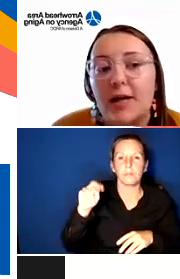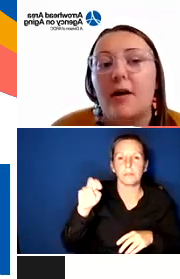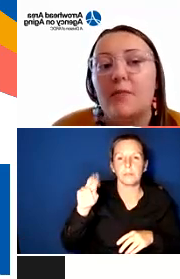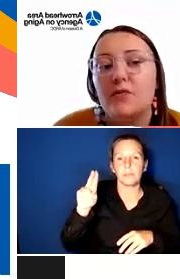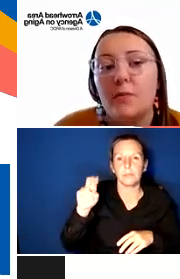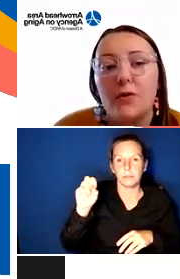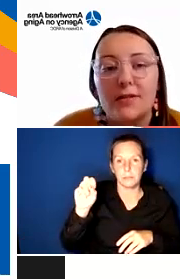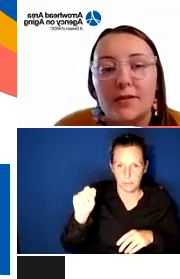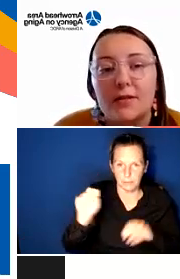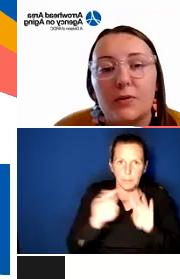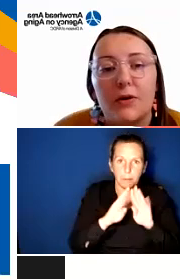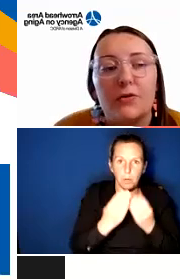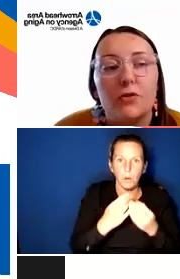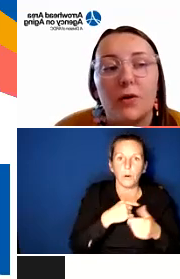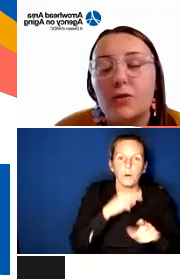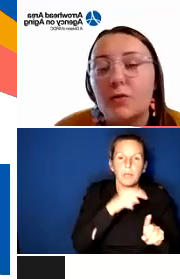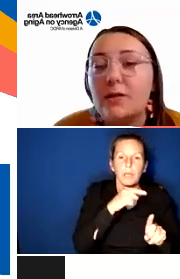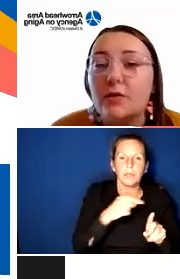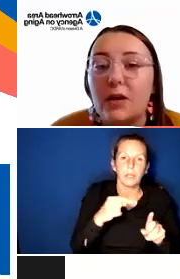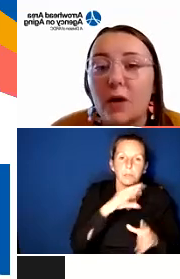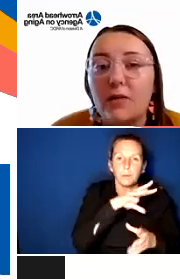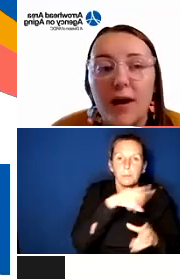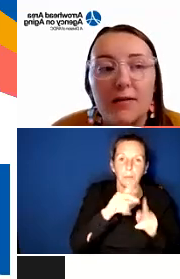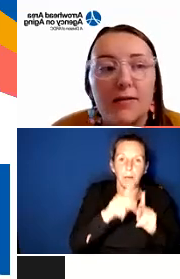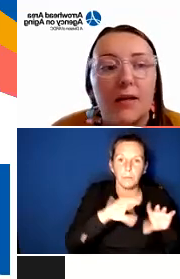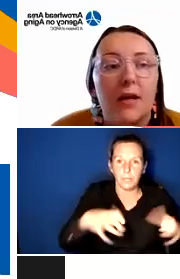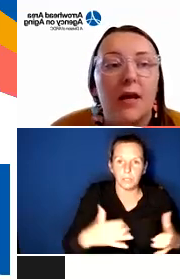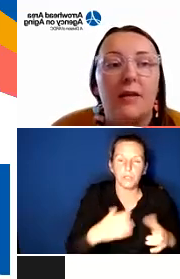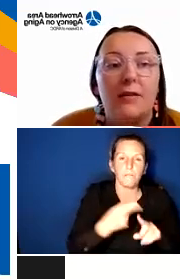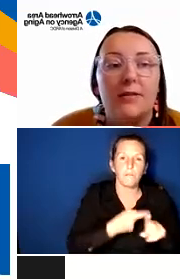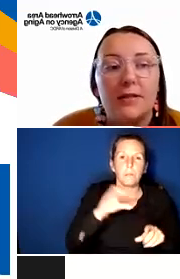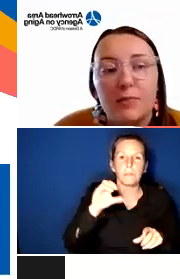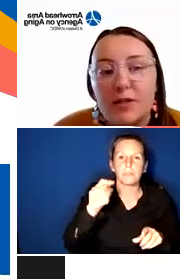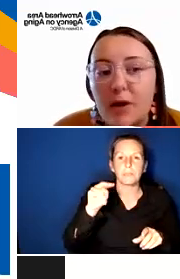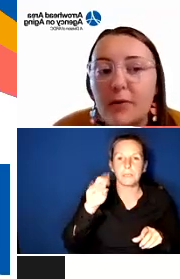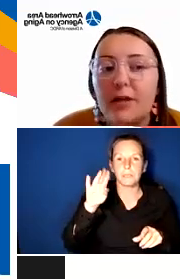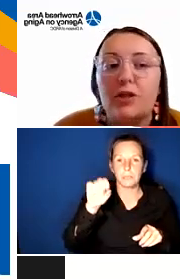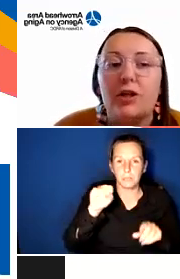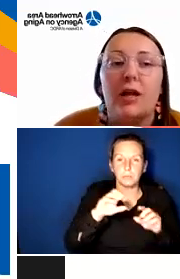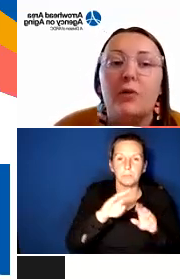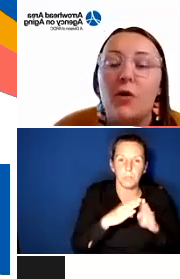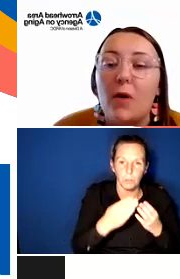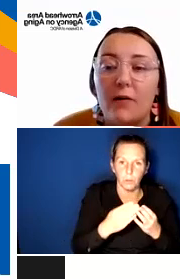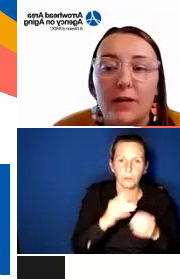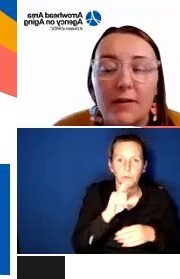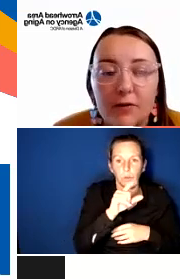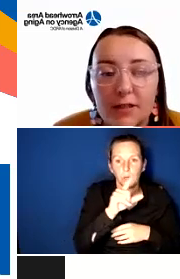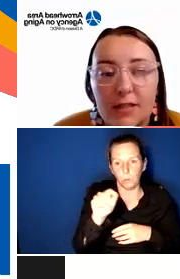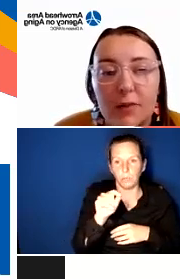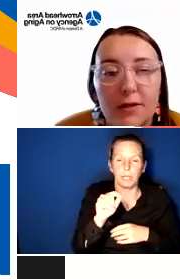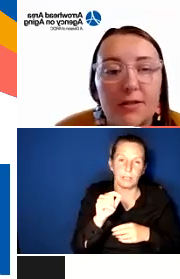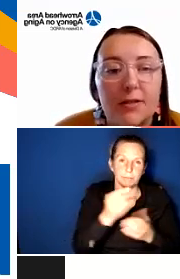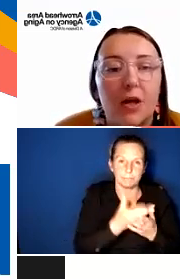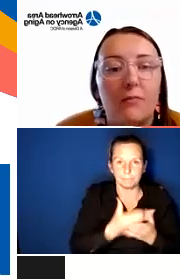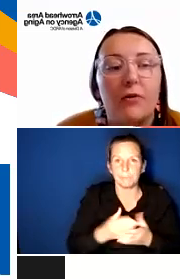population data comes from the U.S. Census Bureau's 2023 Quick Facts, and the 60 plus population and below poverty level